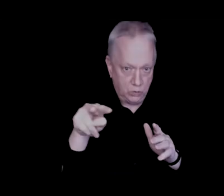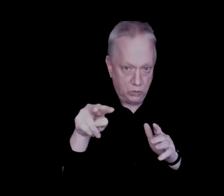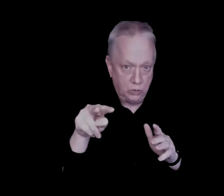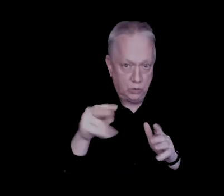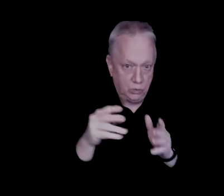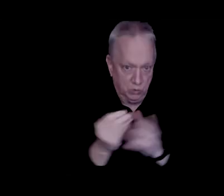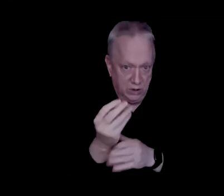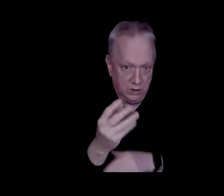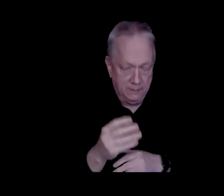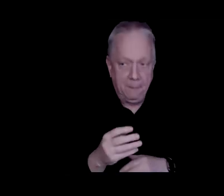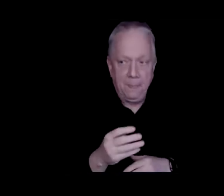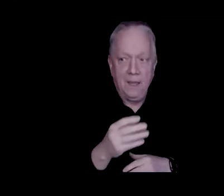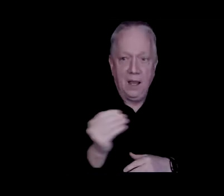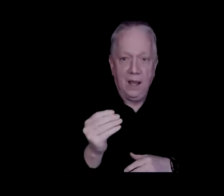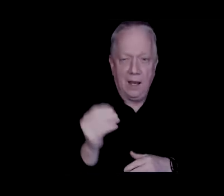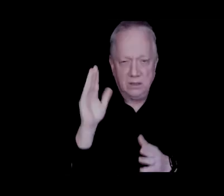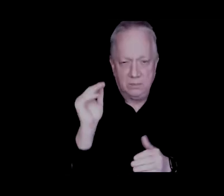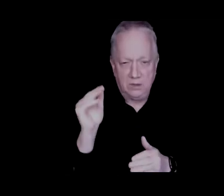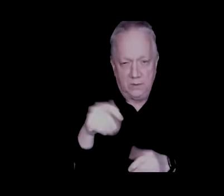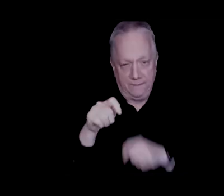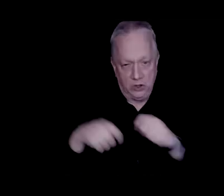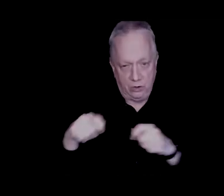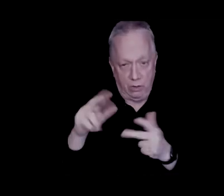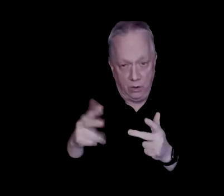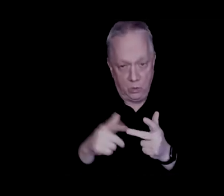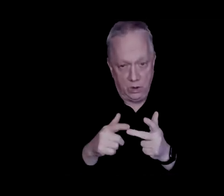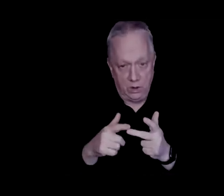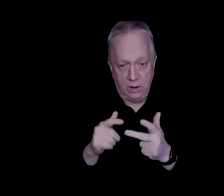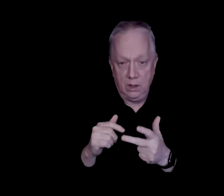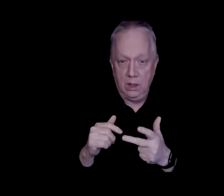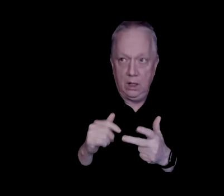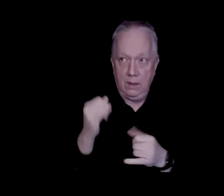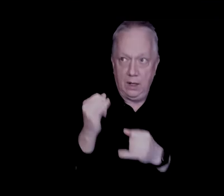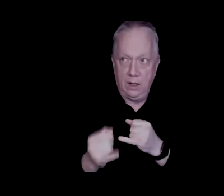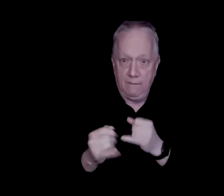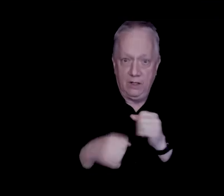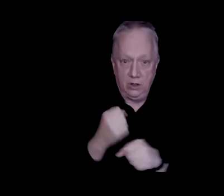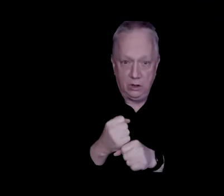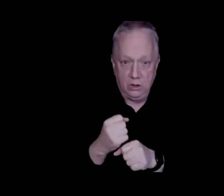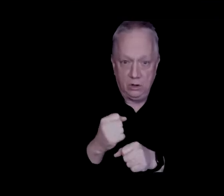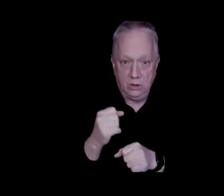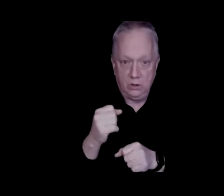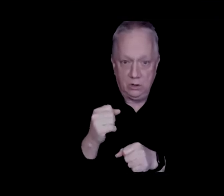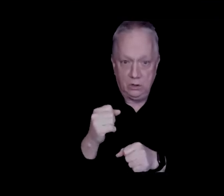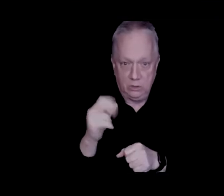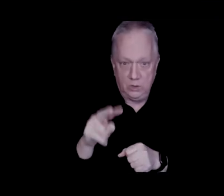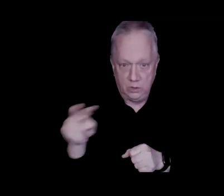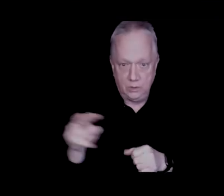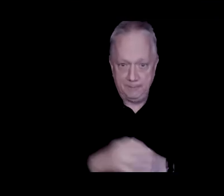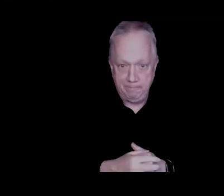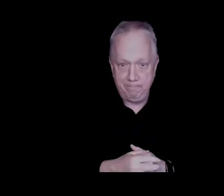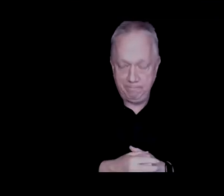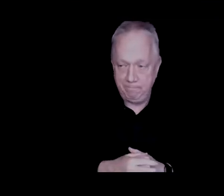22, you see. And I expect to finish the third one at the end of the year 22. Uh-huh.